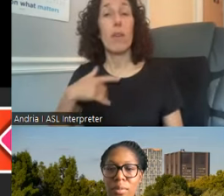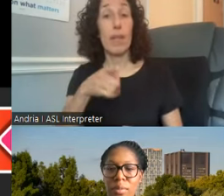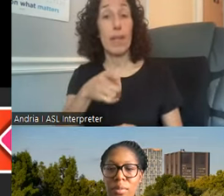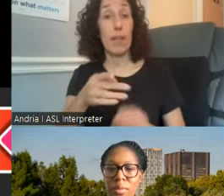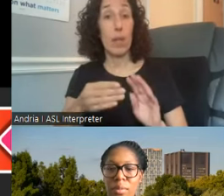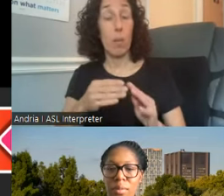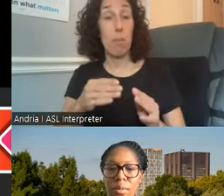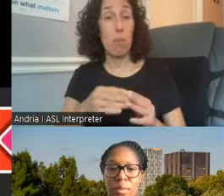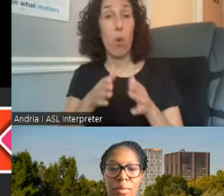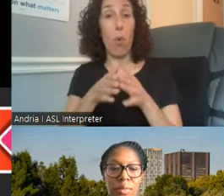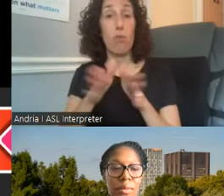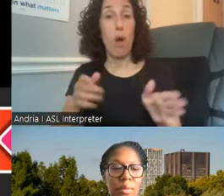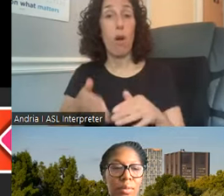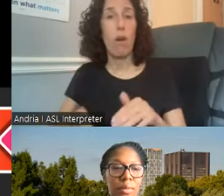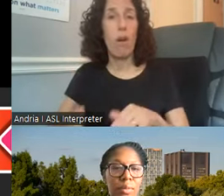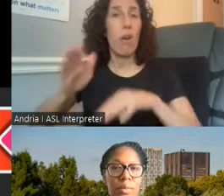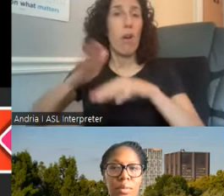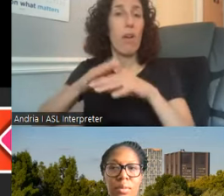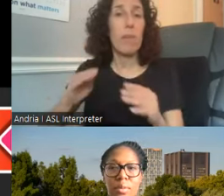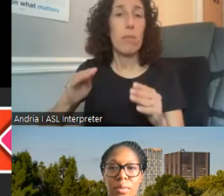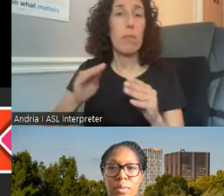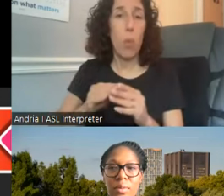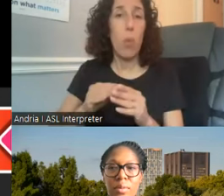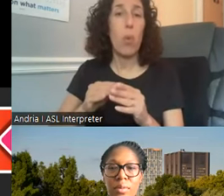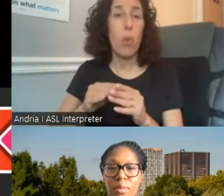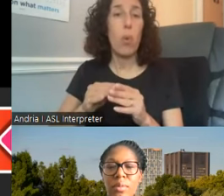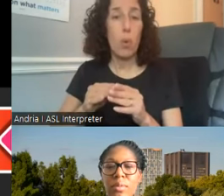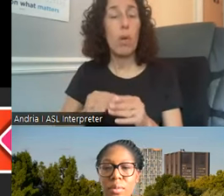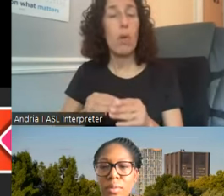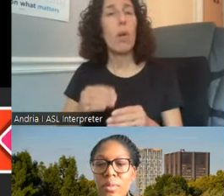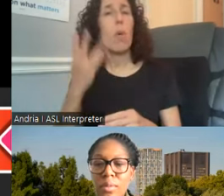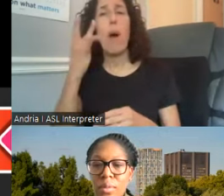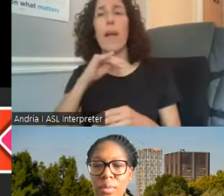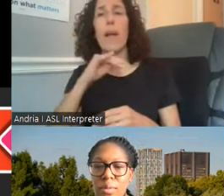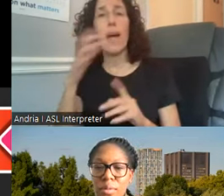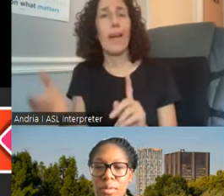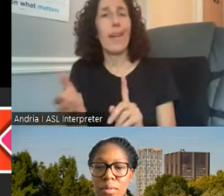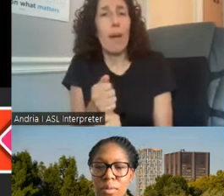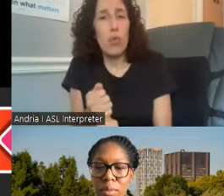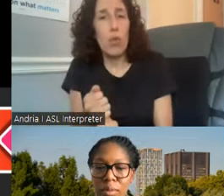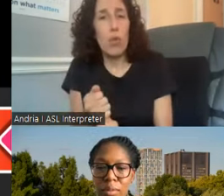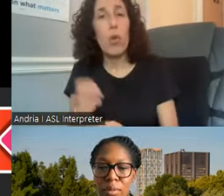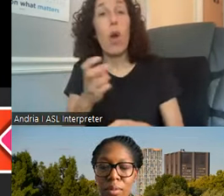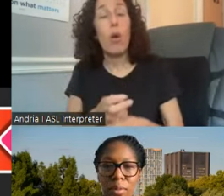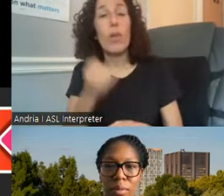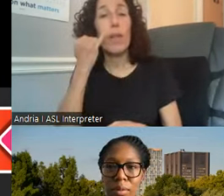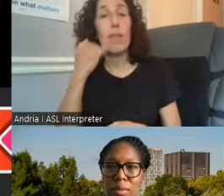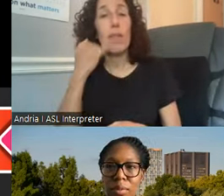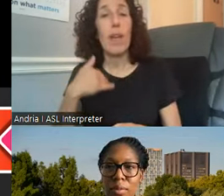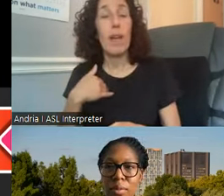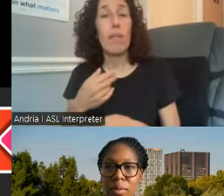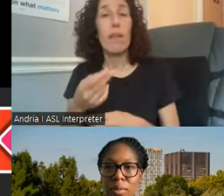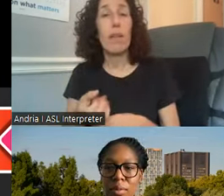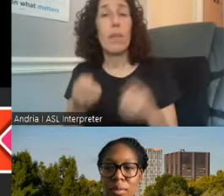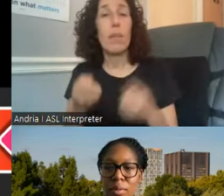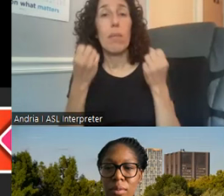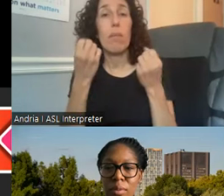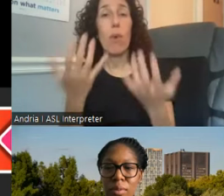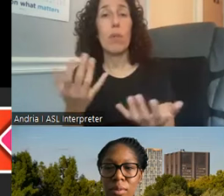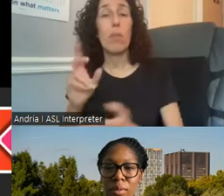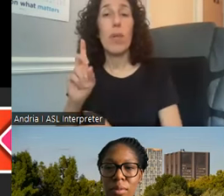people report having multiple disabilities. They fit into multiple categories. So somebody might be deaf. They might also be blind. They